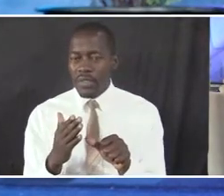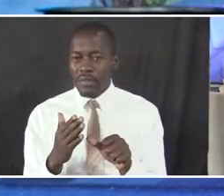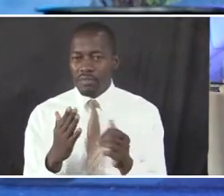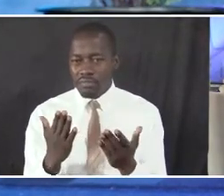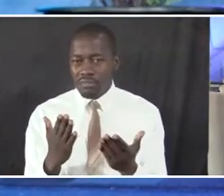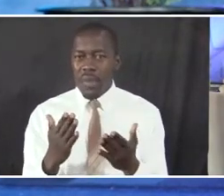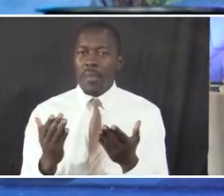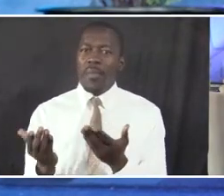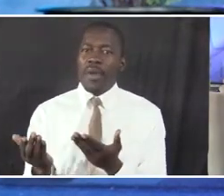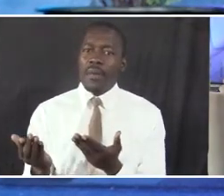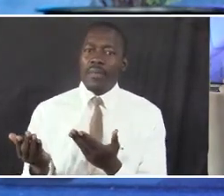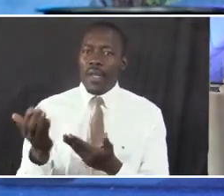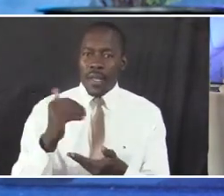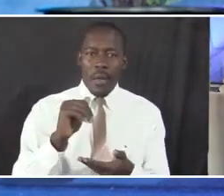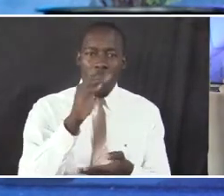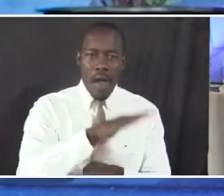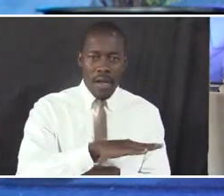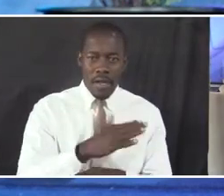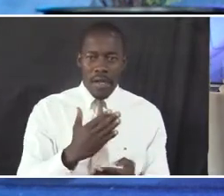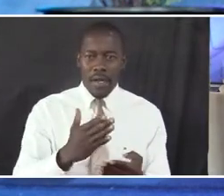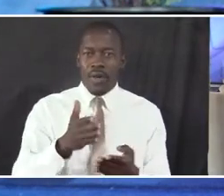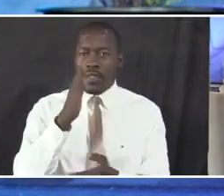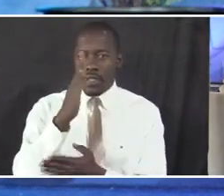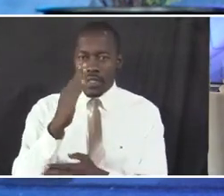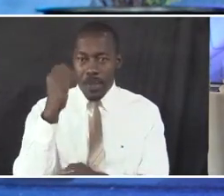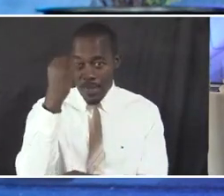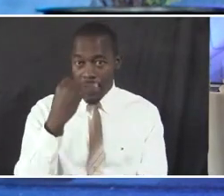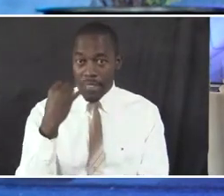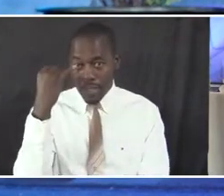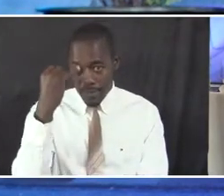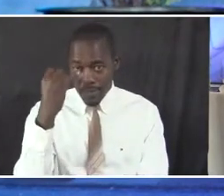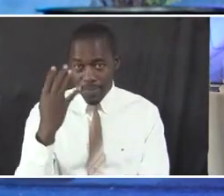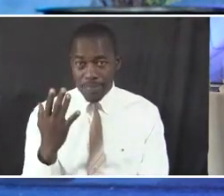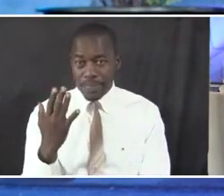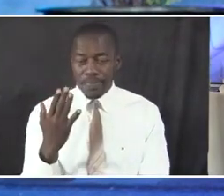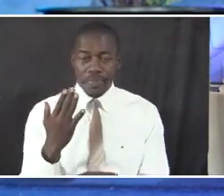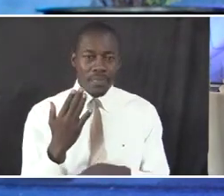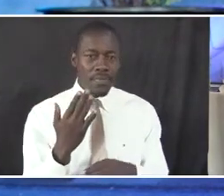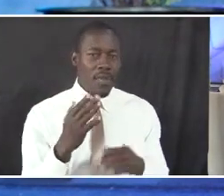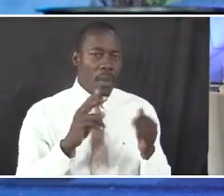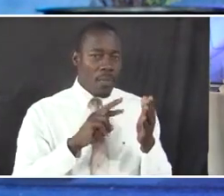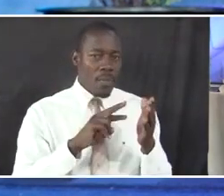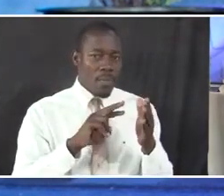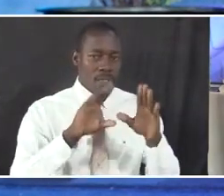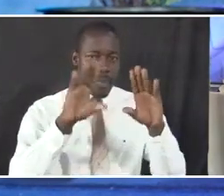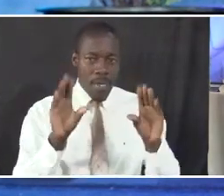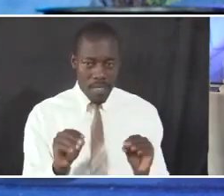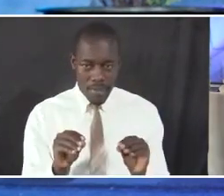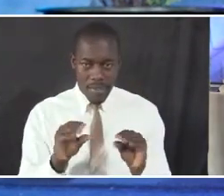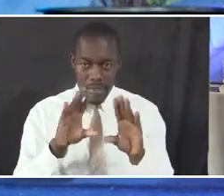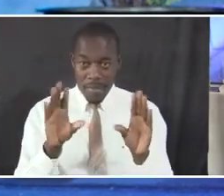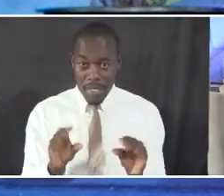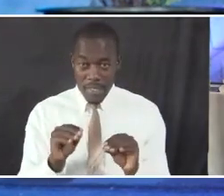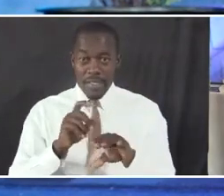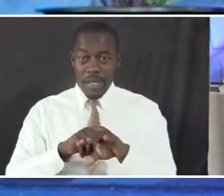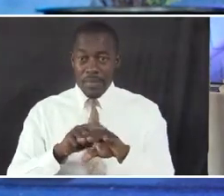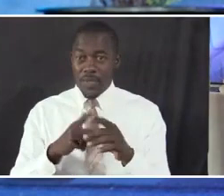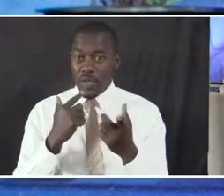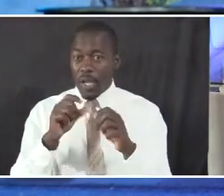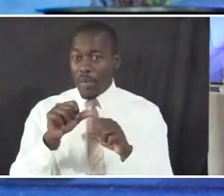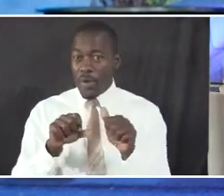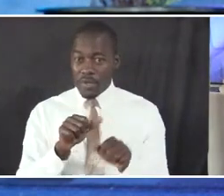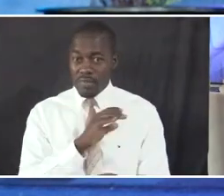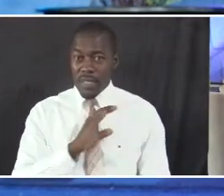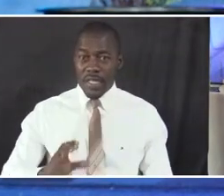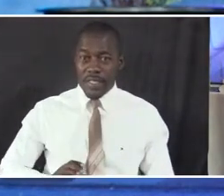image of man the way God wanted him to have. So in a nutshell, when we are talking about Christian